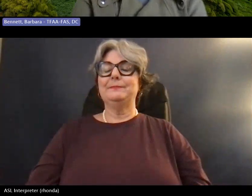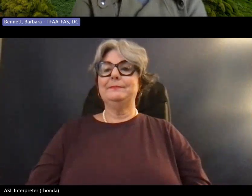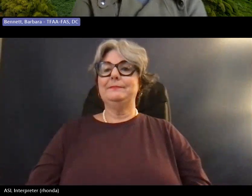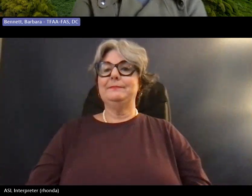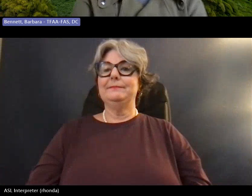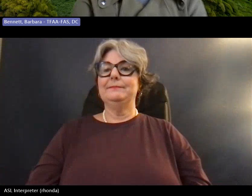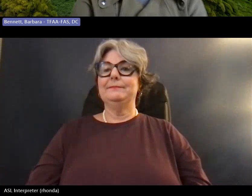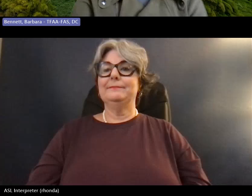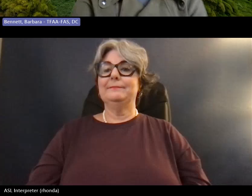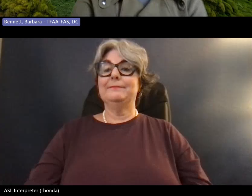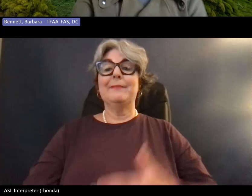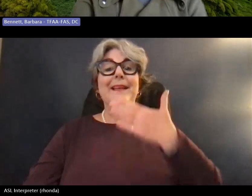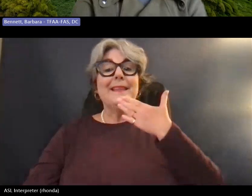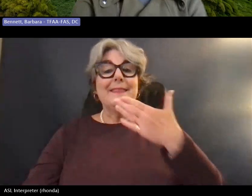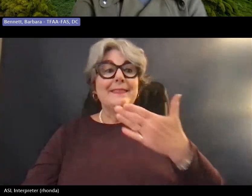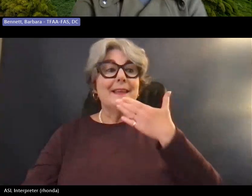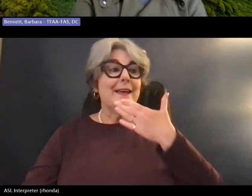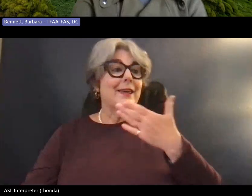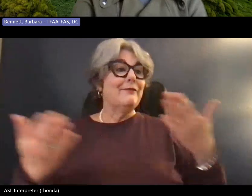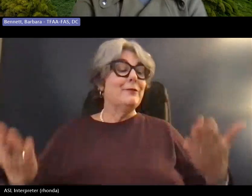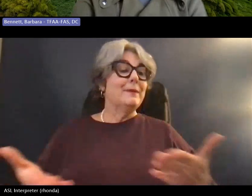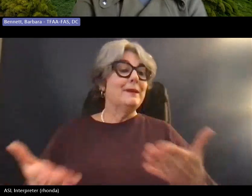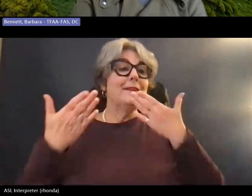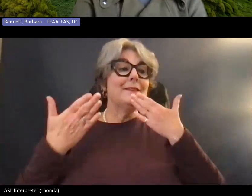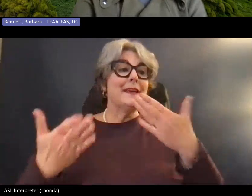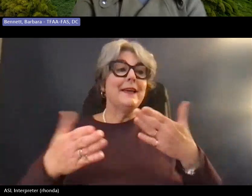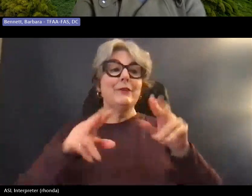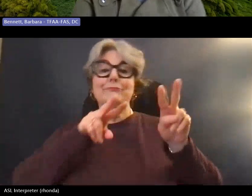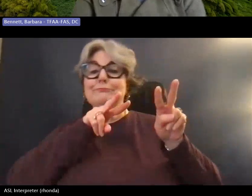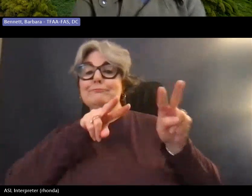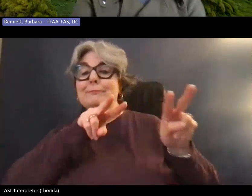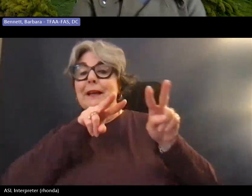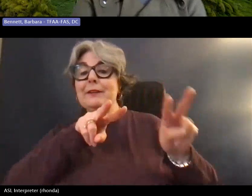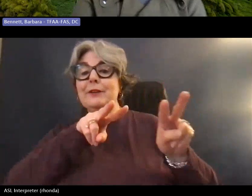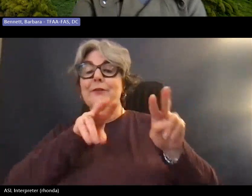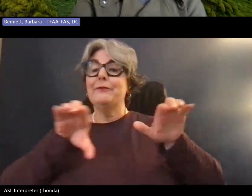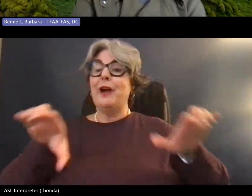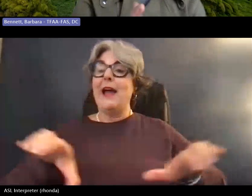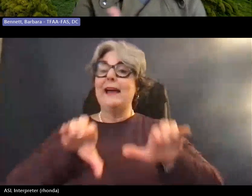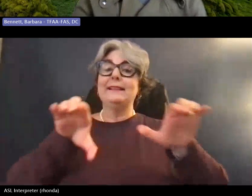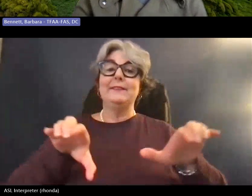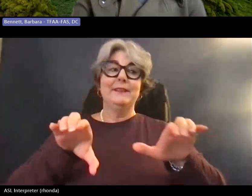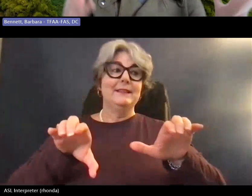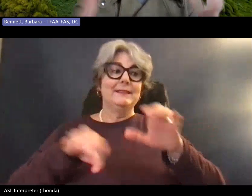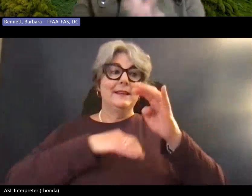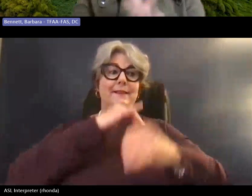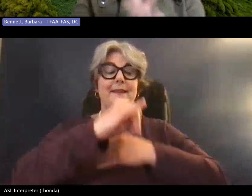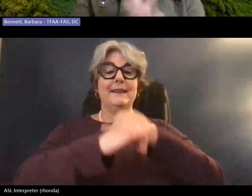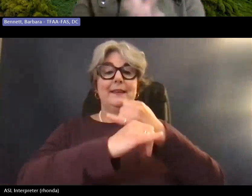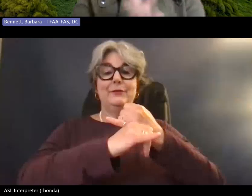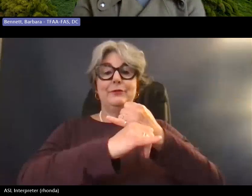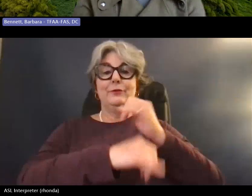Great. Well, thank you, everybody. Thanks for joining us, and stay tuned to activities of the International Climate Hub and all these